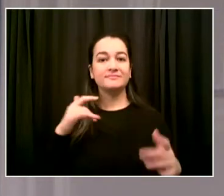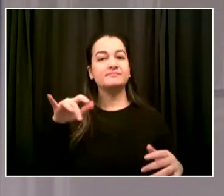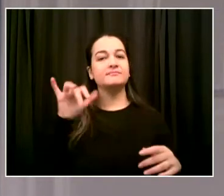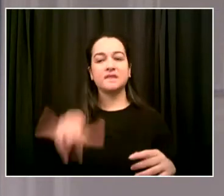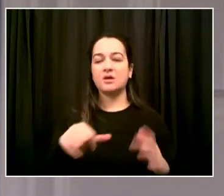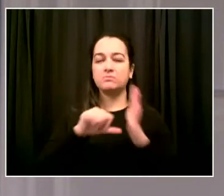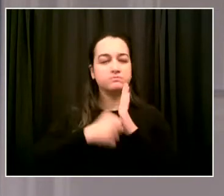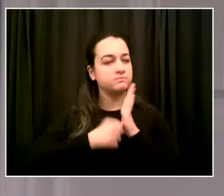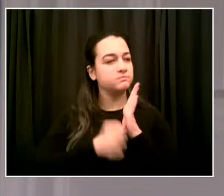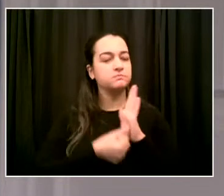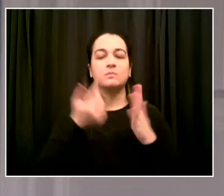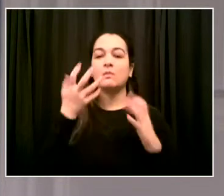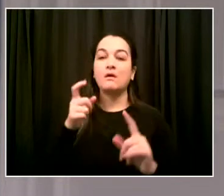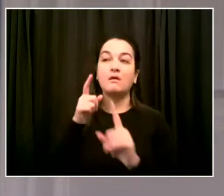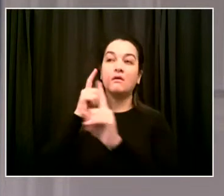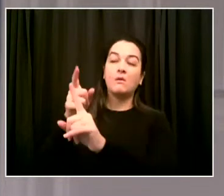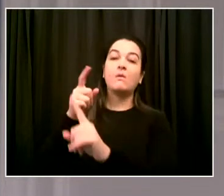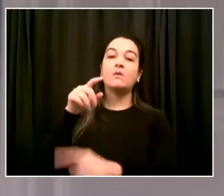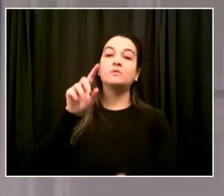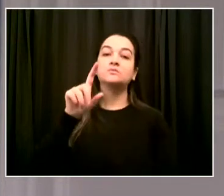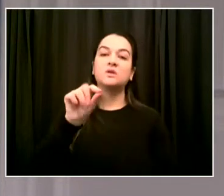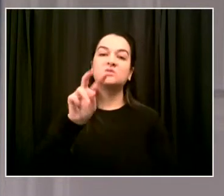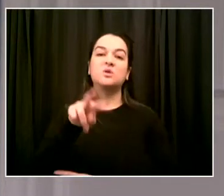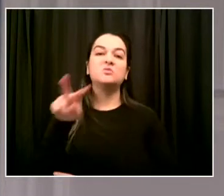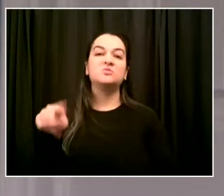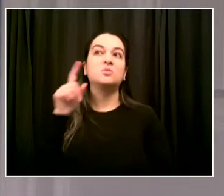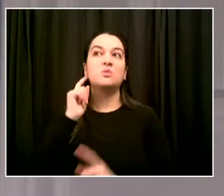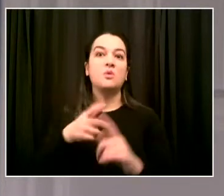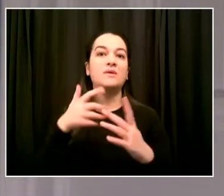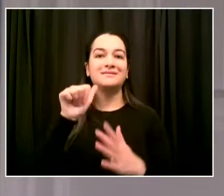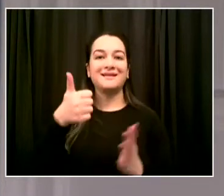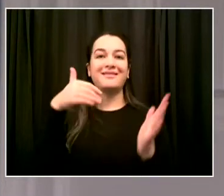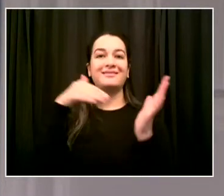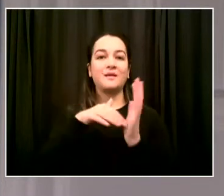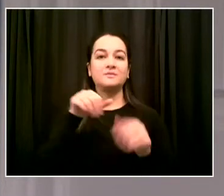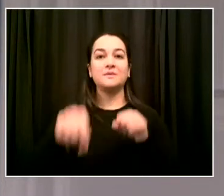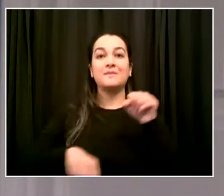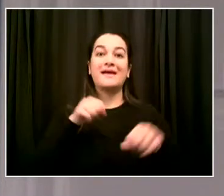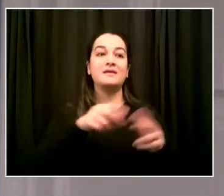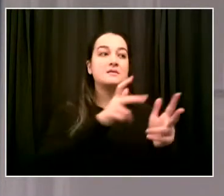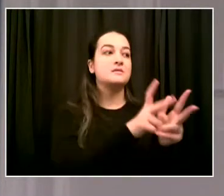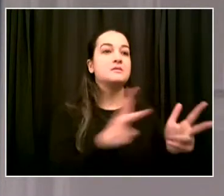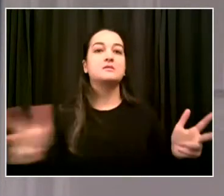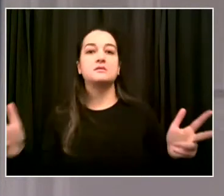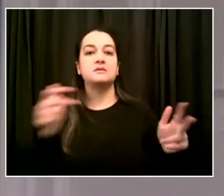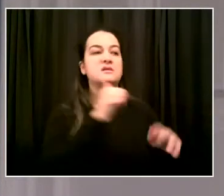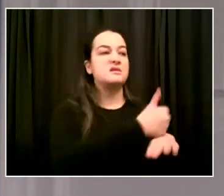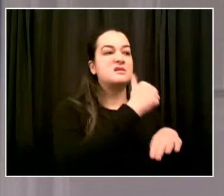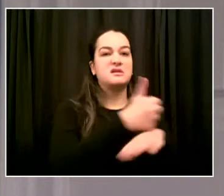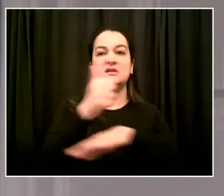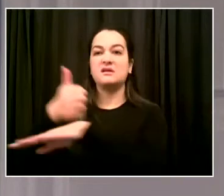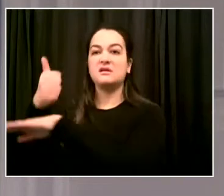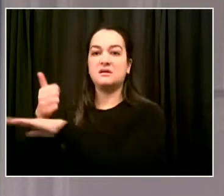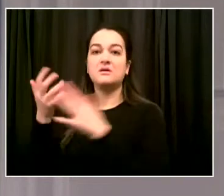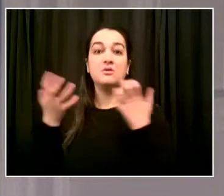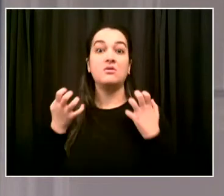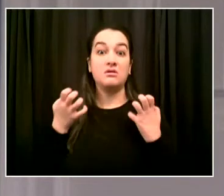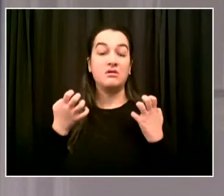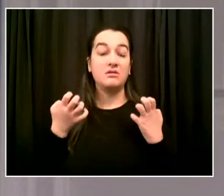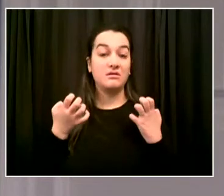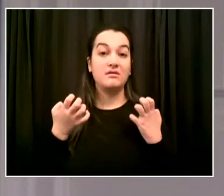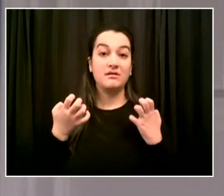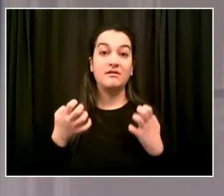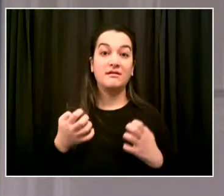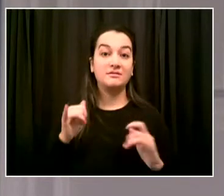a better cycling experience for everyone who chooses it. I came to New York 3 decades ago with dreams to